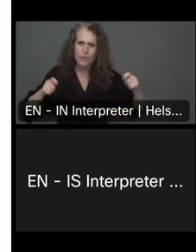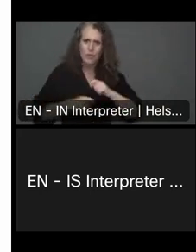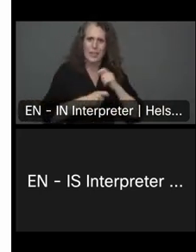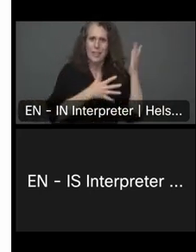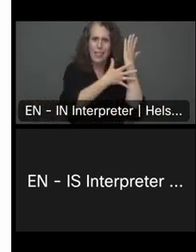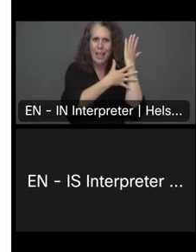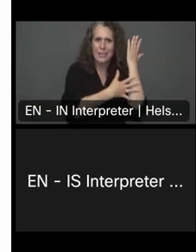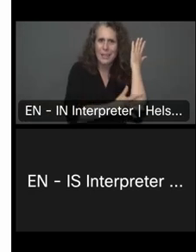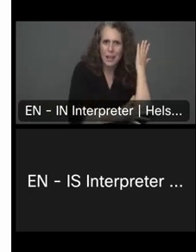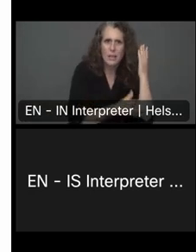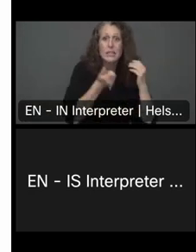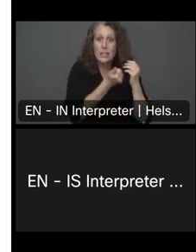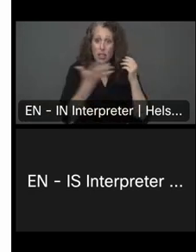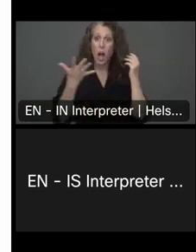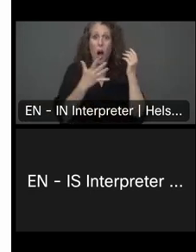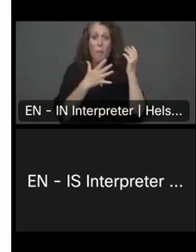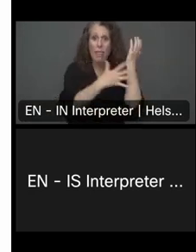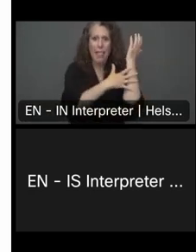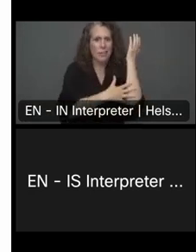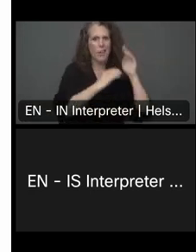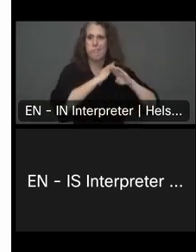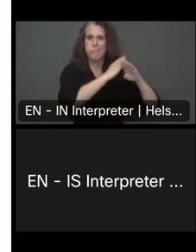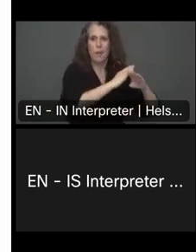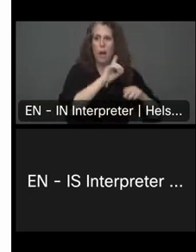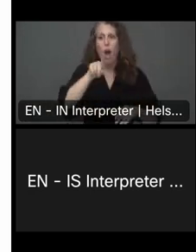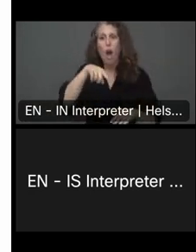lexicalizations while allowing others.